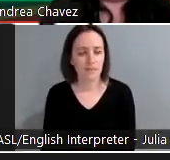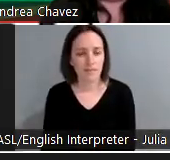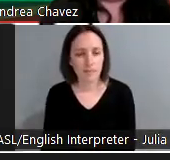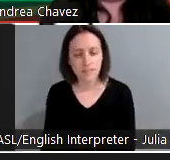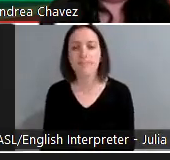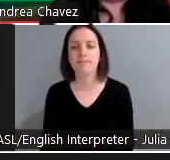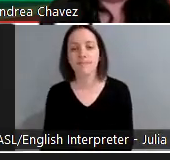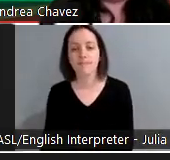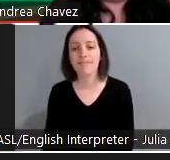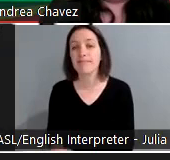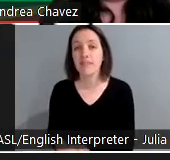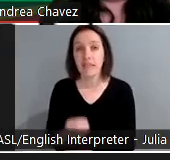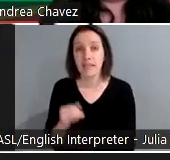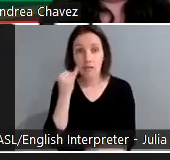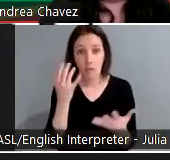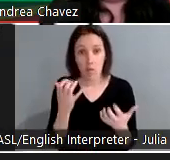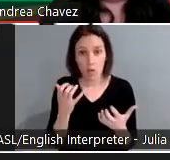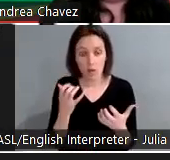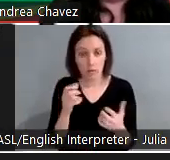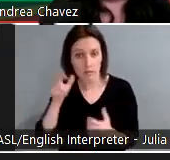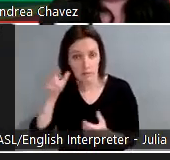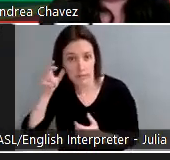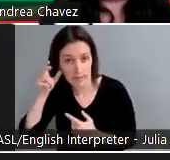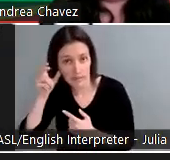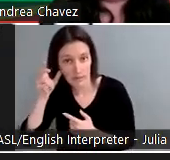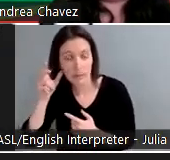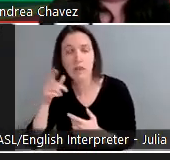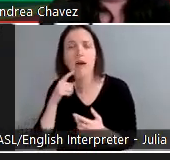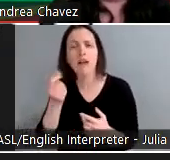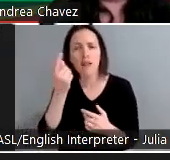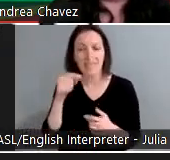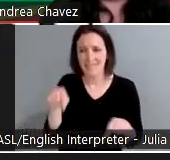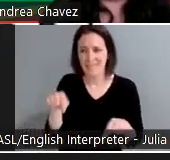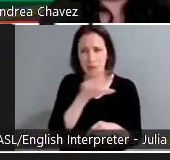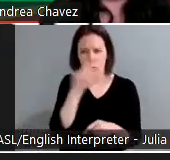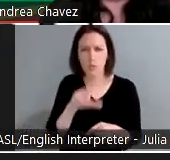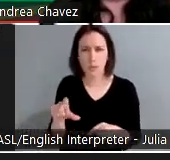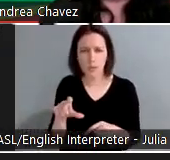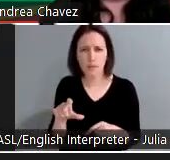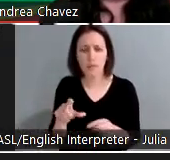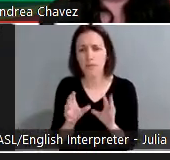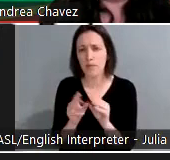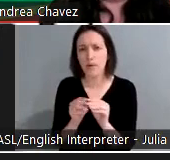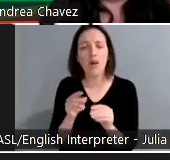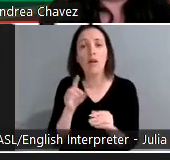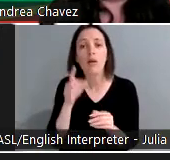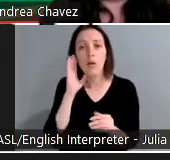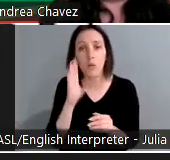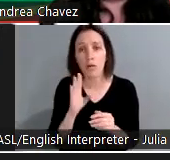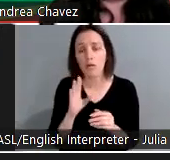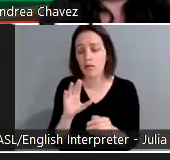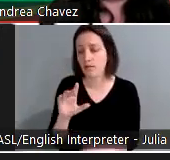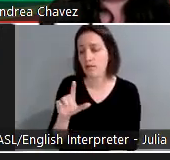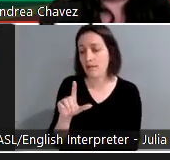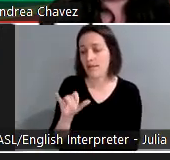Okay, and how to listen in. As you may have noted, this is a Zoom webinar. This webinar will be in listen-only mode. The meeting